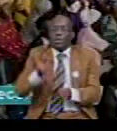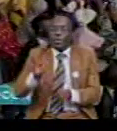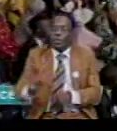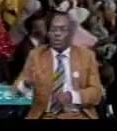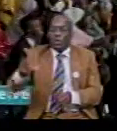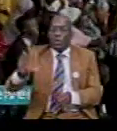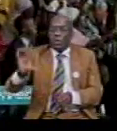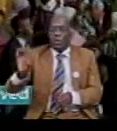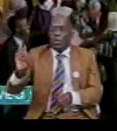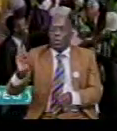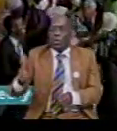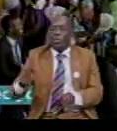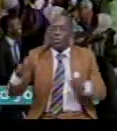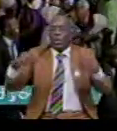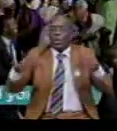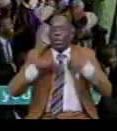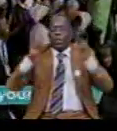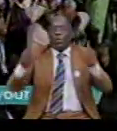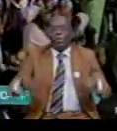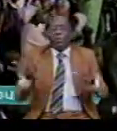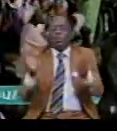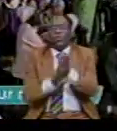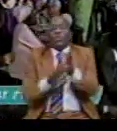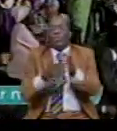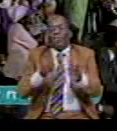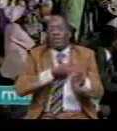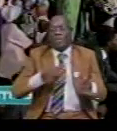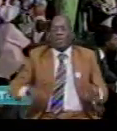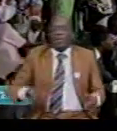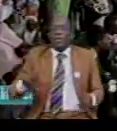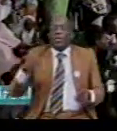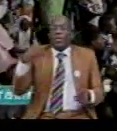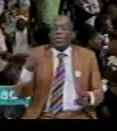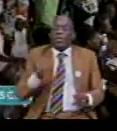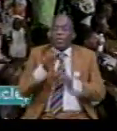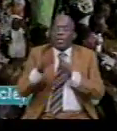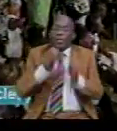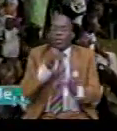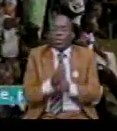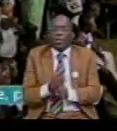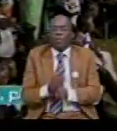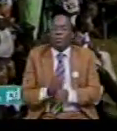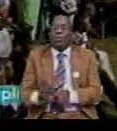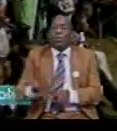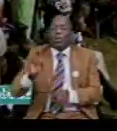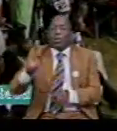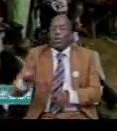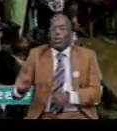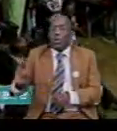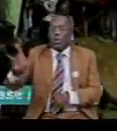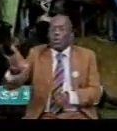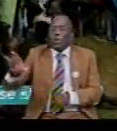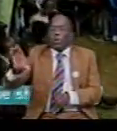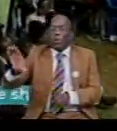Jesus. Praise the Lord. 10 year peptic ulcer disease healed.